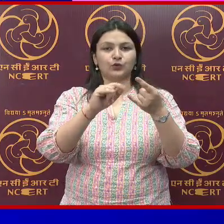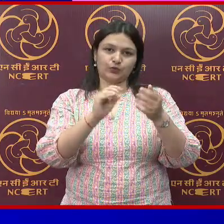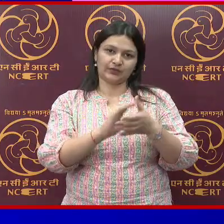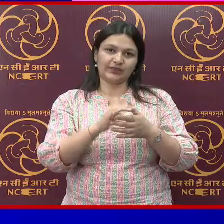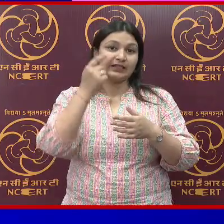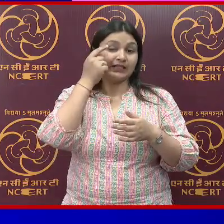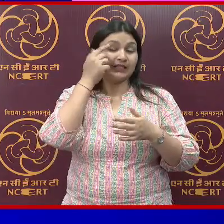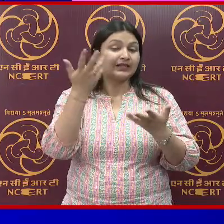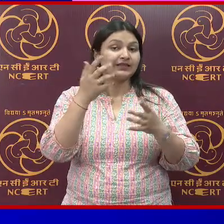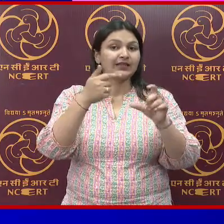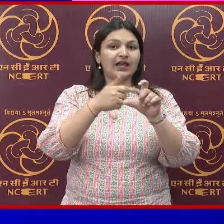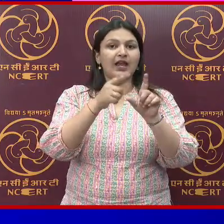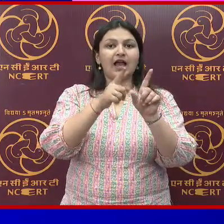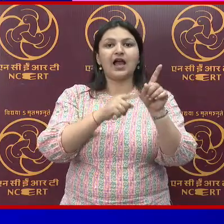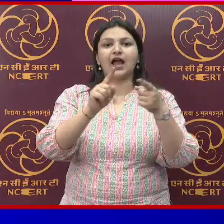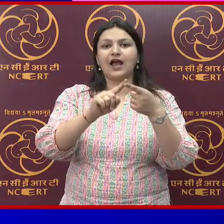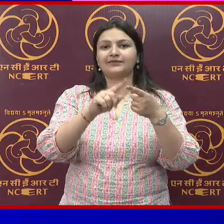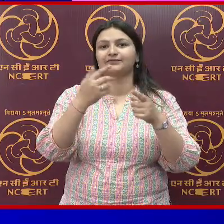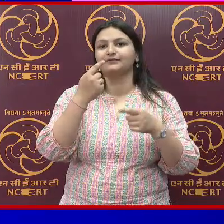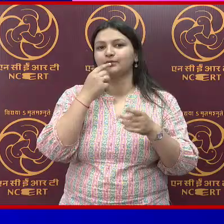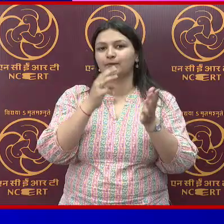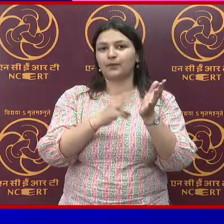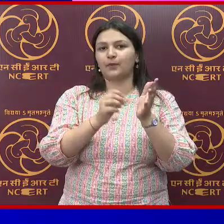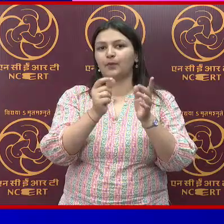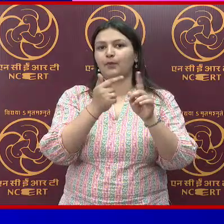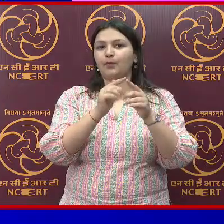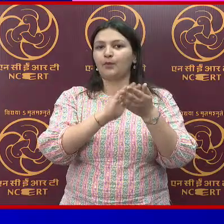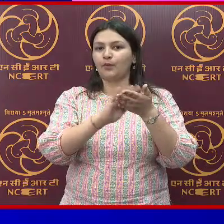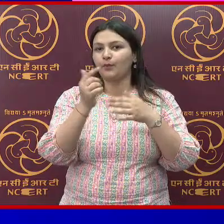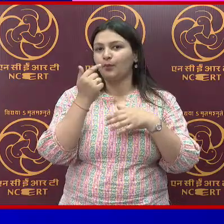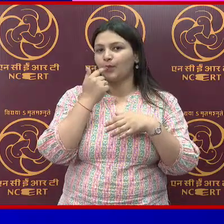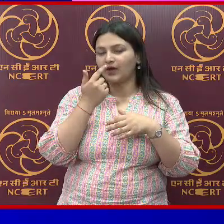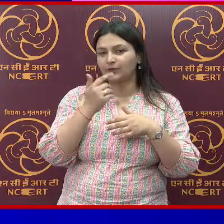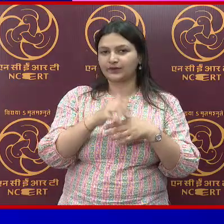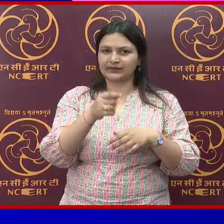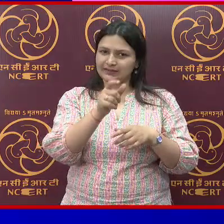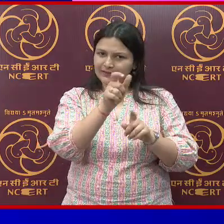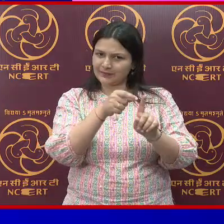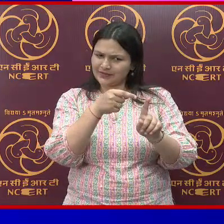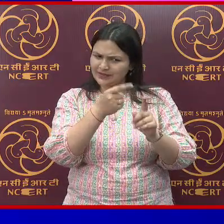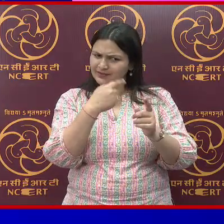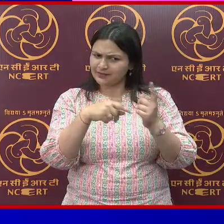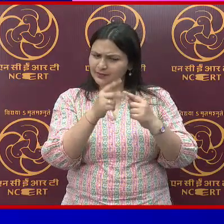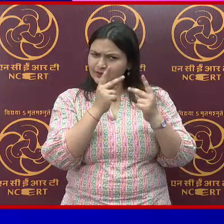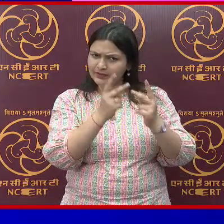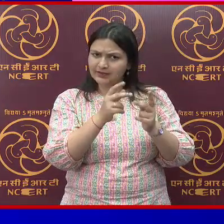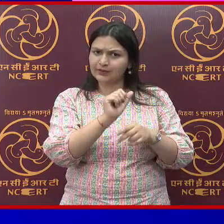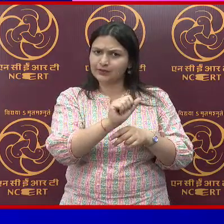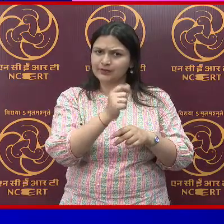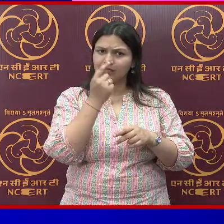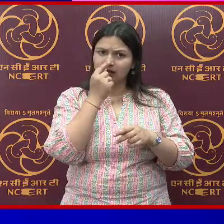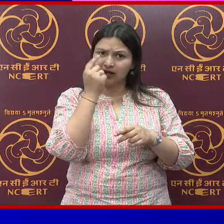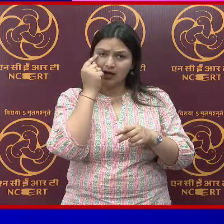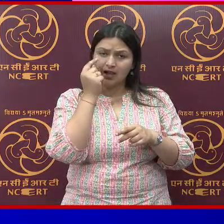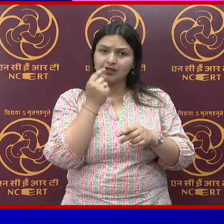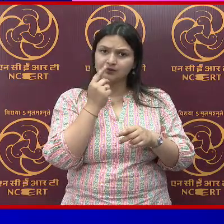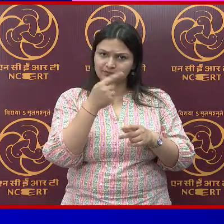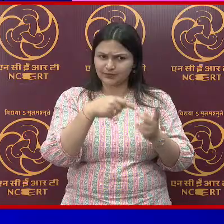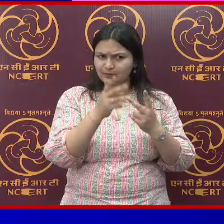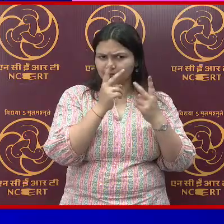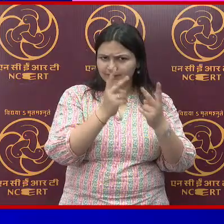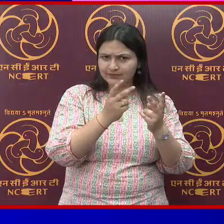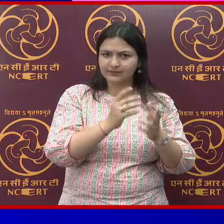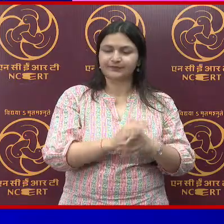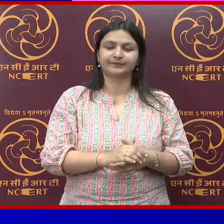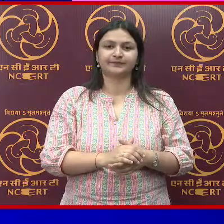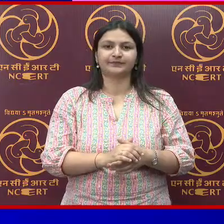eye. Okay. My mouth. Okay. And you can see this lovely child, and you can see her nose, her eye and her mouth also.